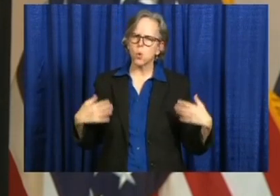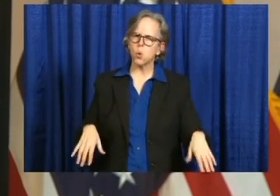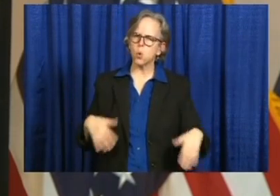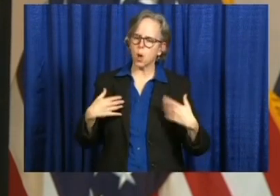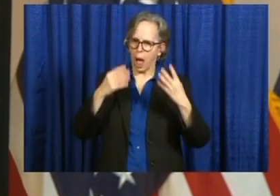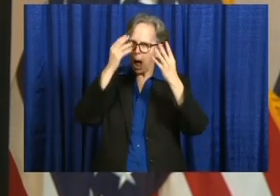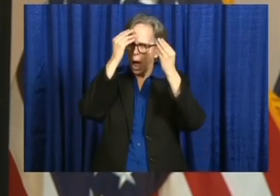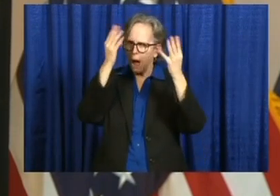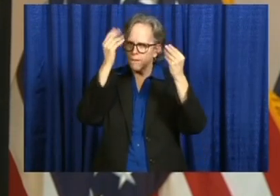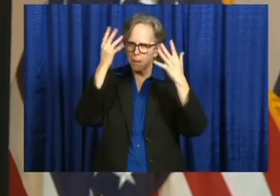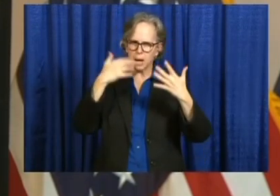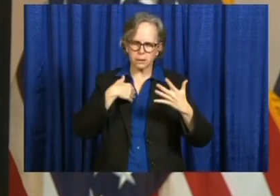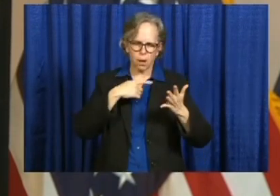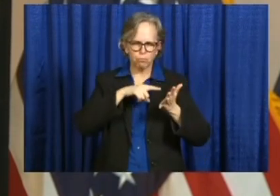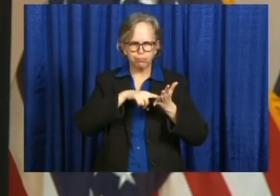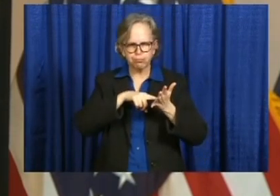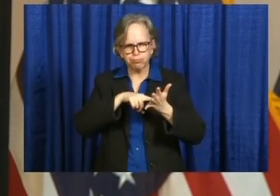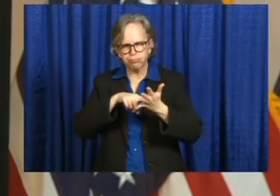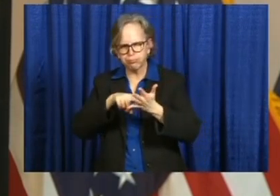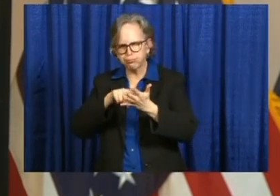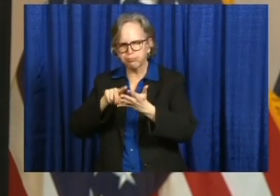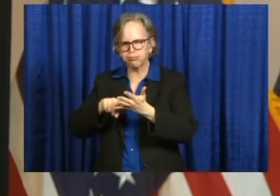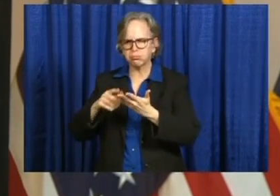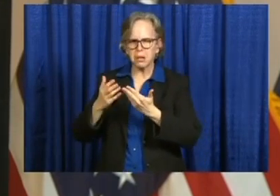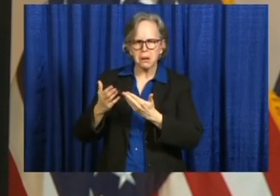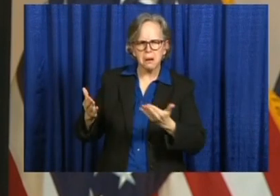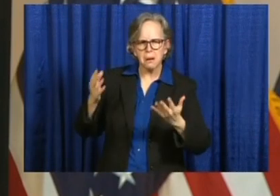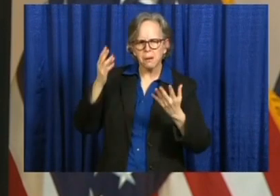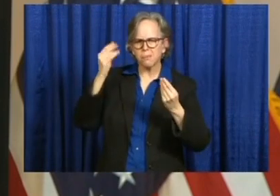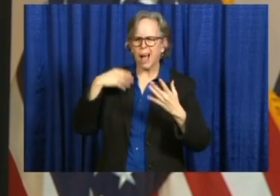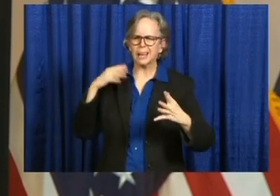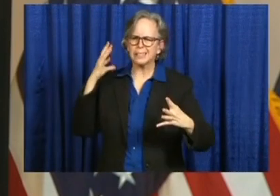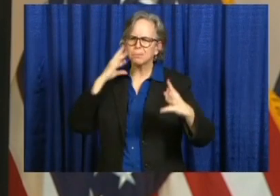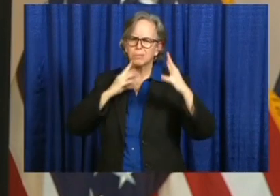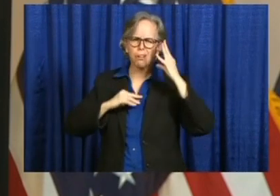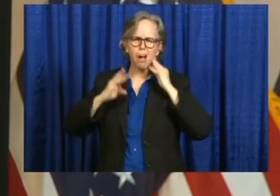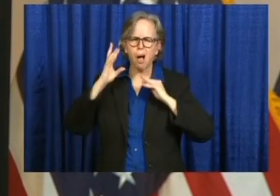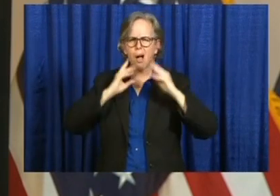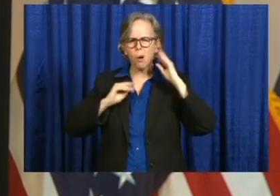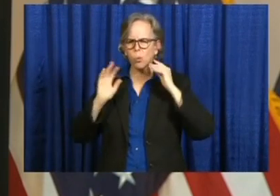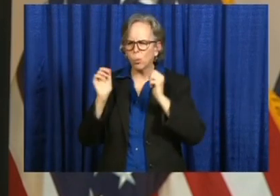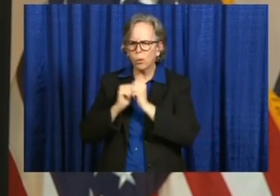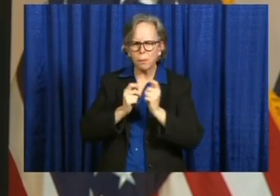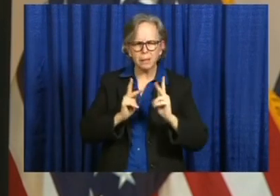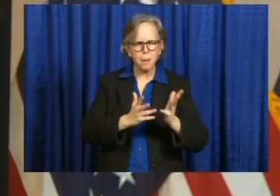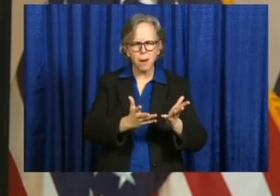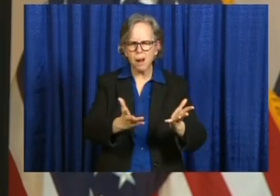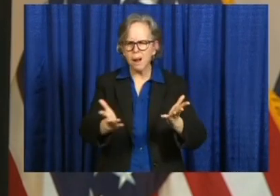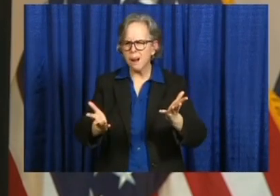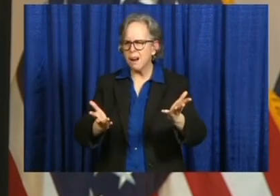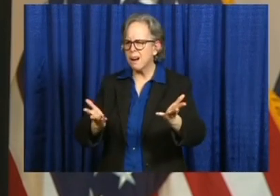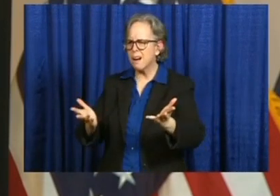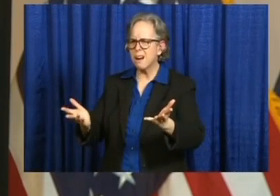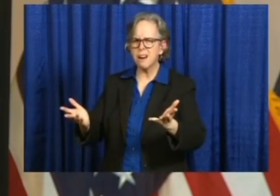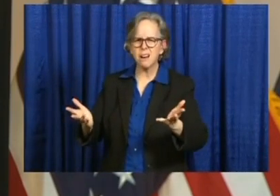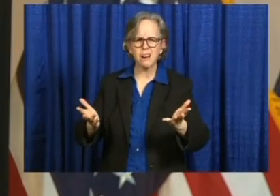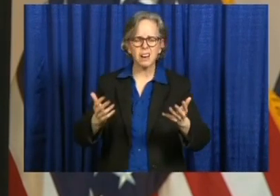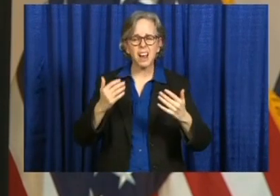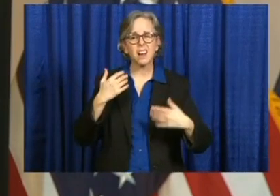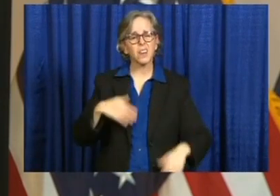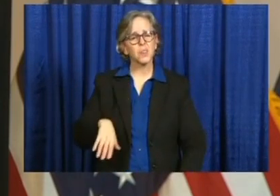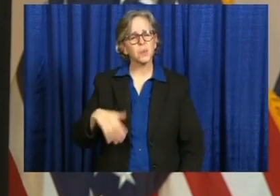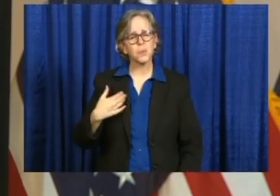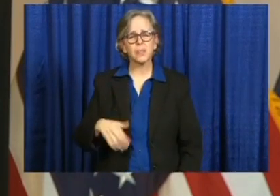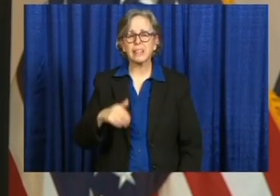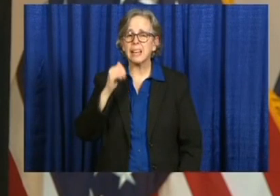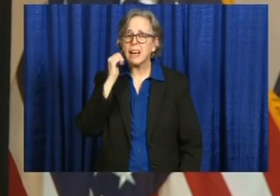research and also on the experience of people in recovery. I rely on it each day to keep a healthy balance, and so I want to share that